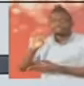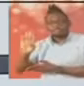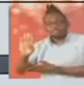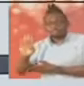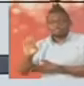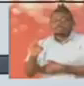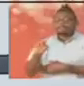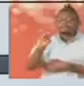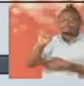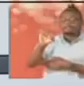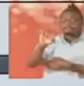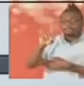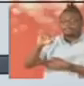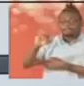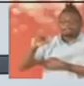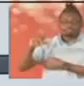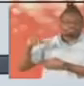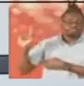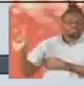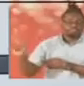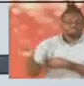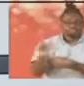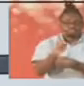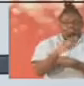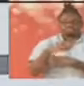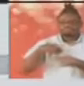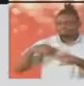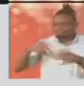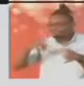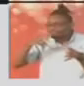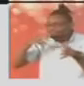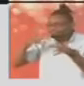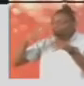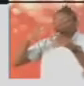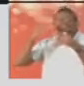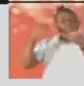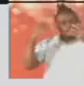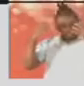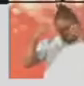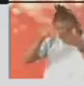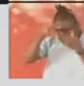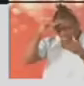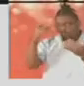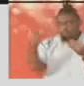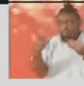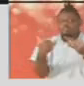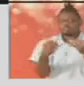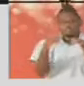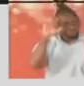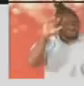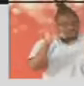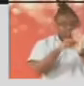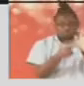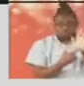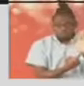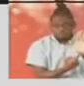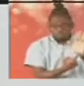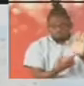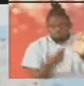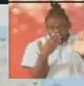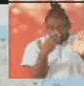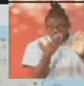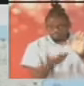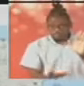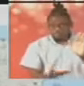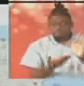and viewing audience. As we go across our first slide, we'll begin to take a look at what the cases look like, or what it would have looked like